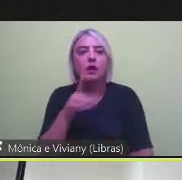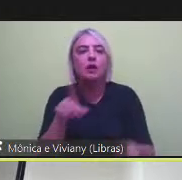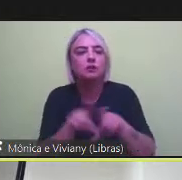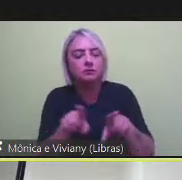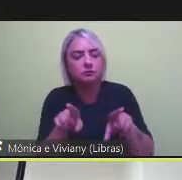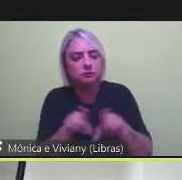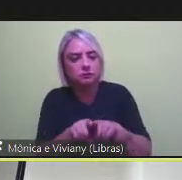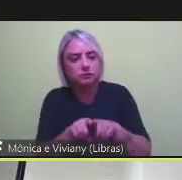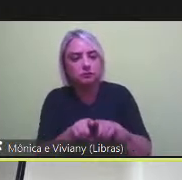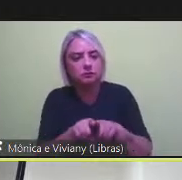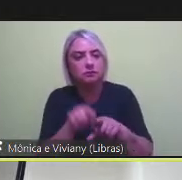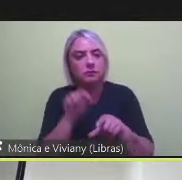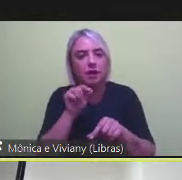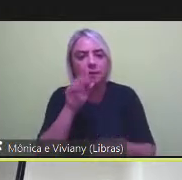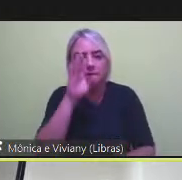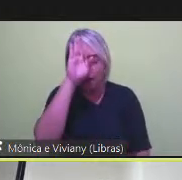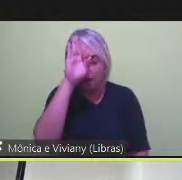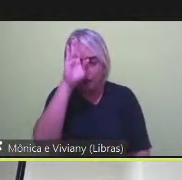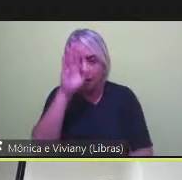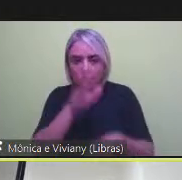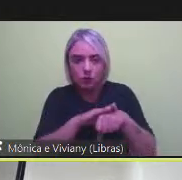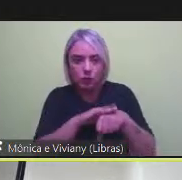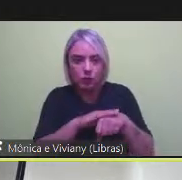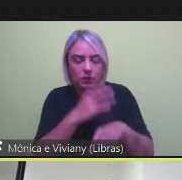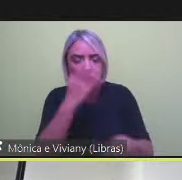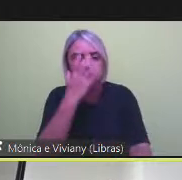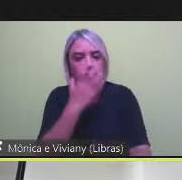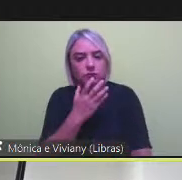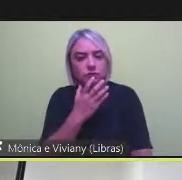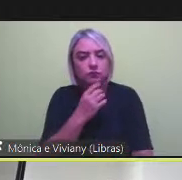chronic diseases, and also